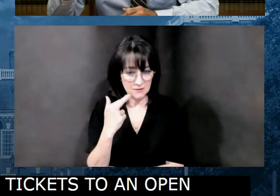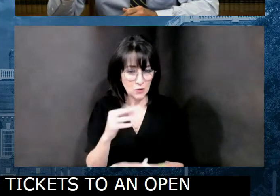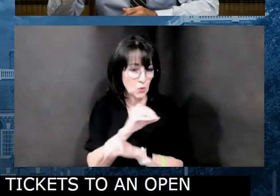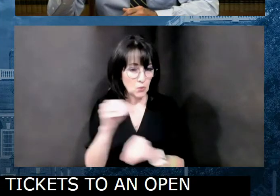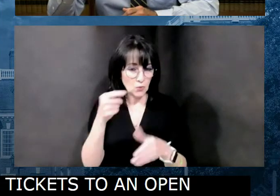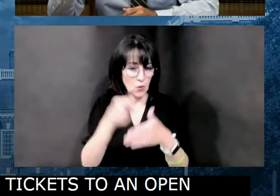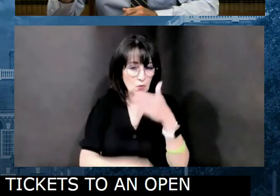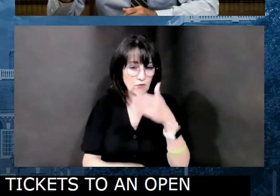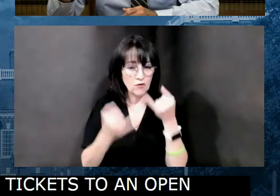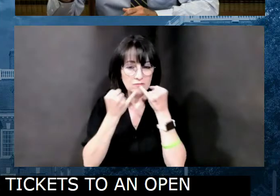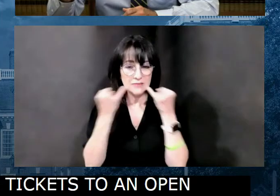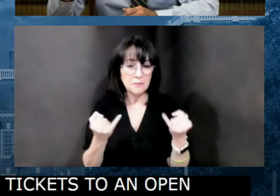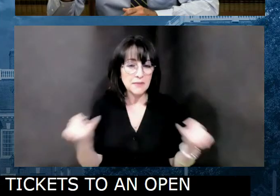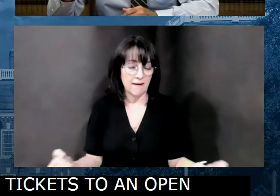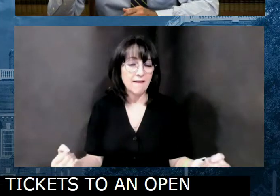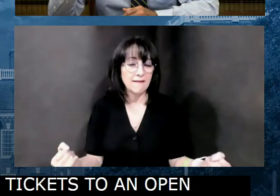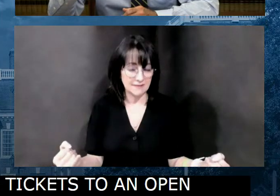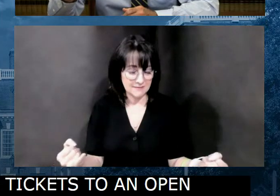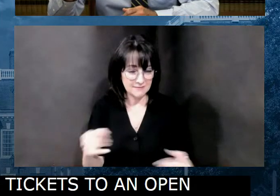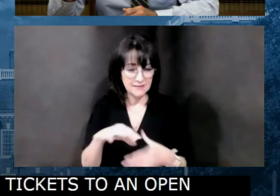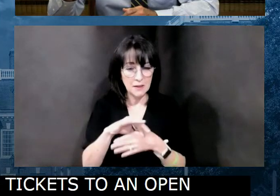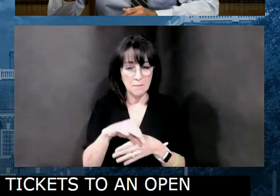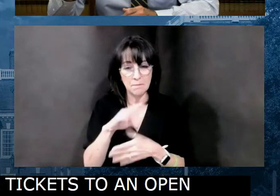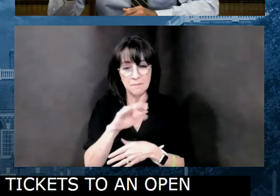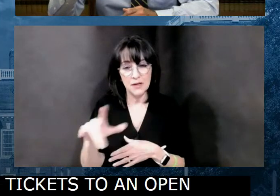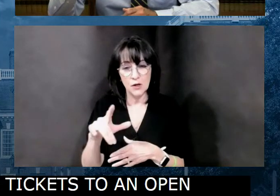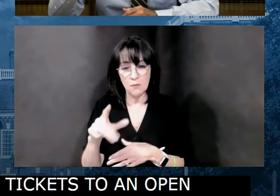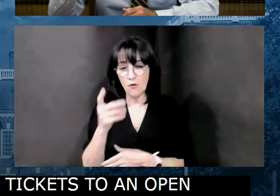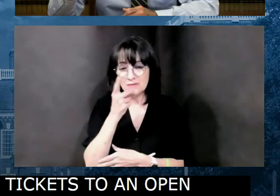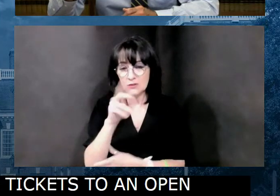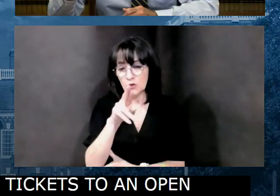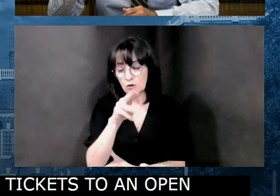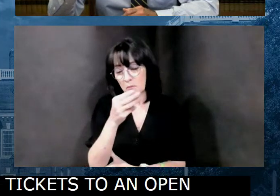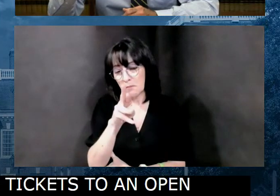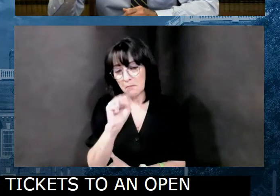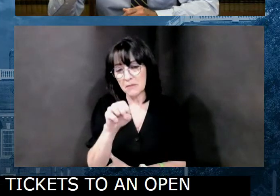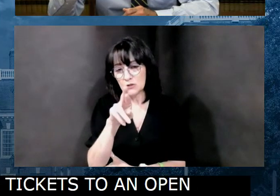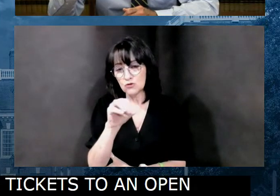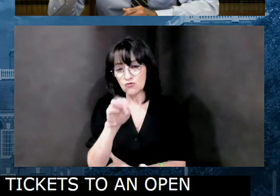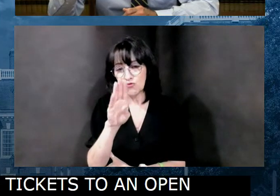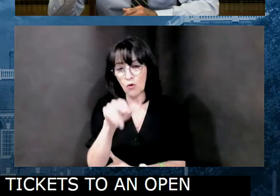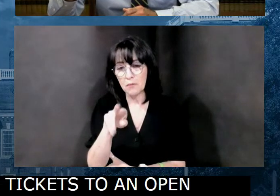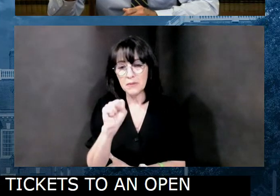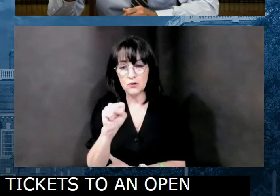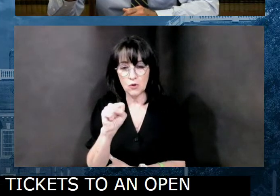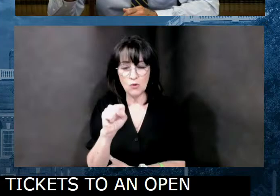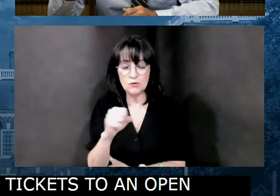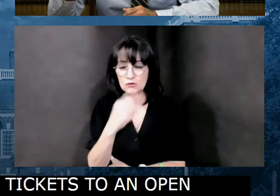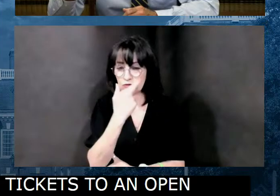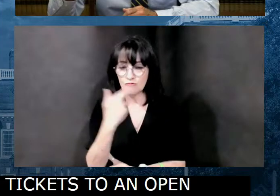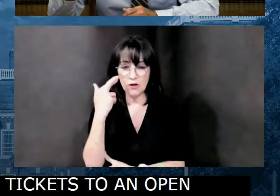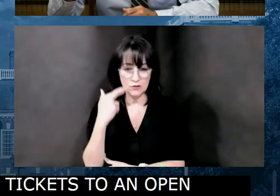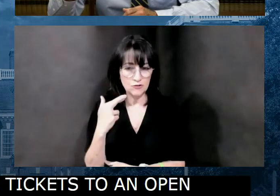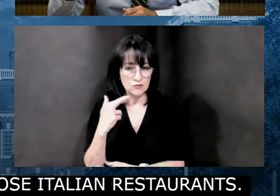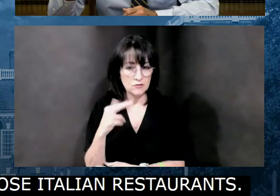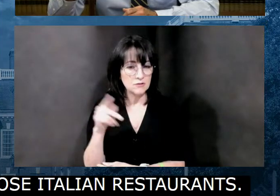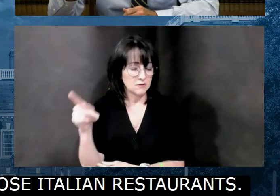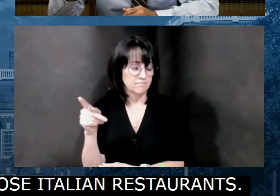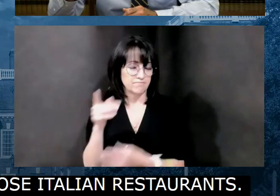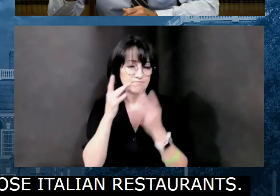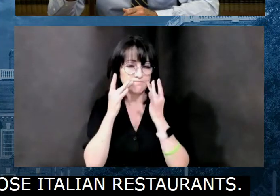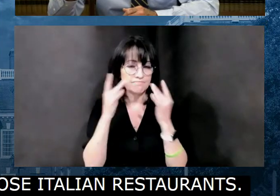Rubino's on Union Street. Mrs. Rubino's, some of the best spaghetti and meatballs you're going to